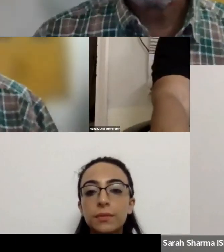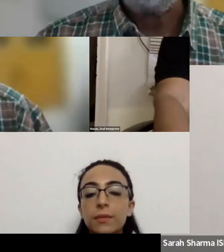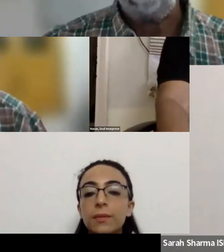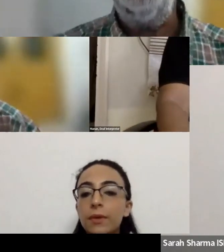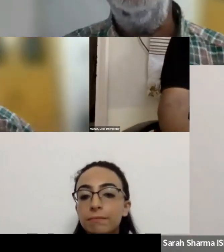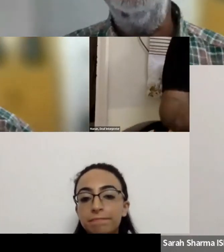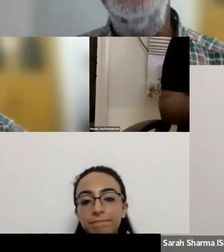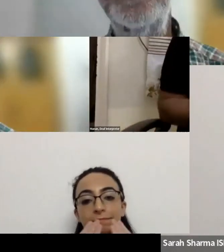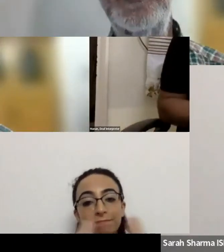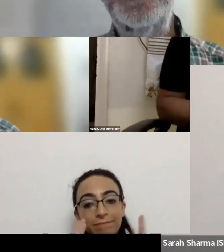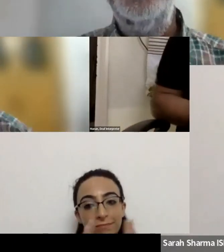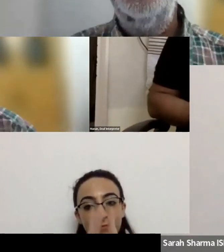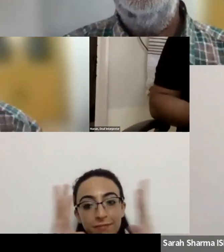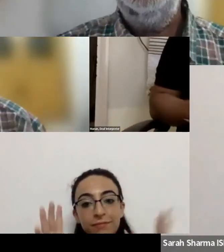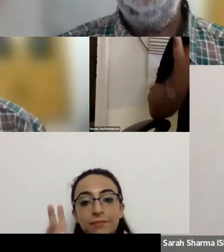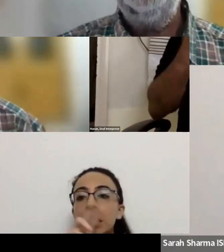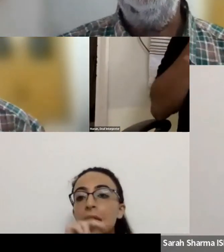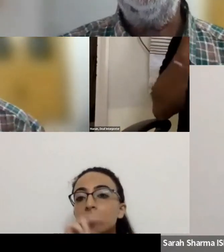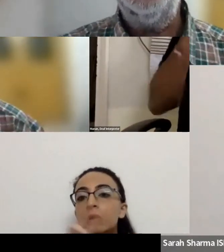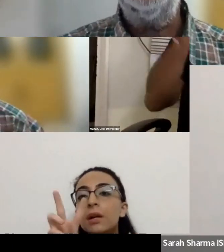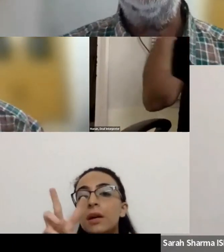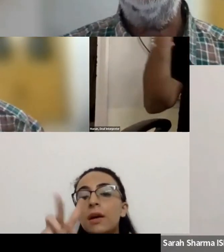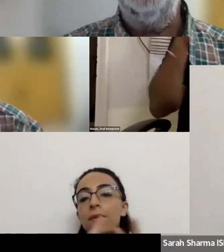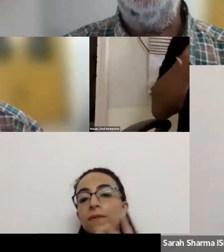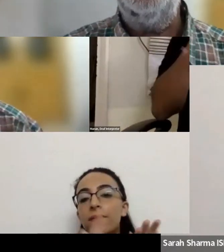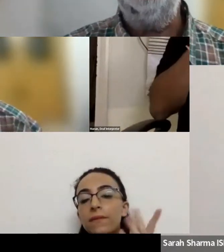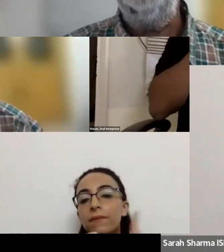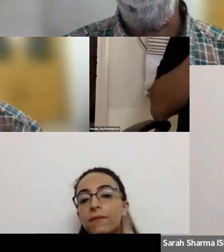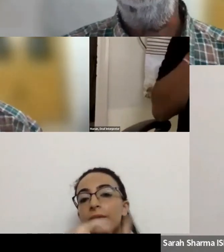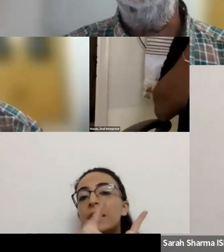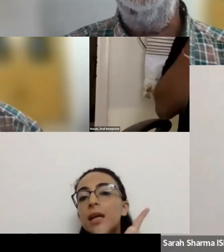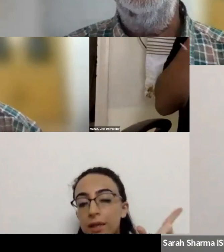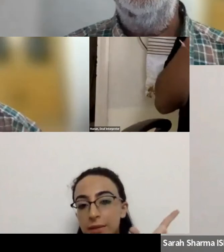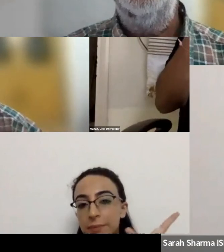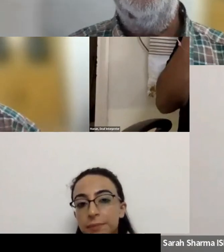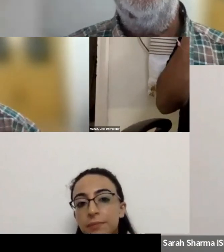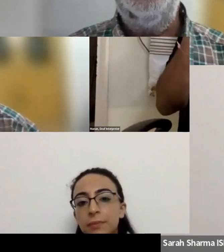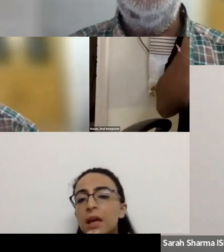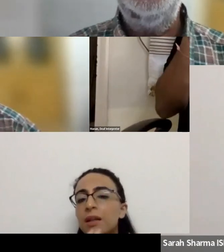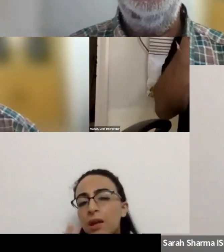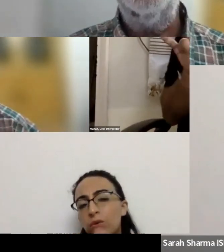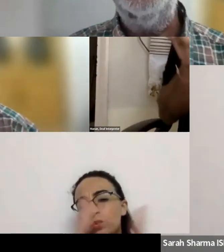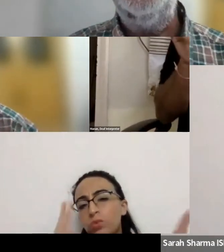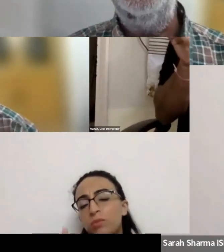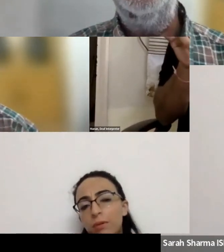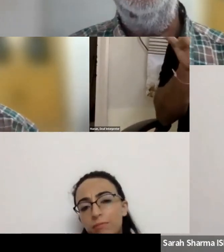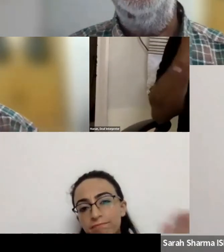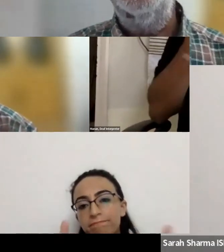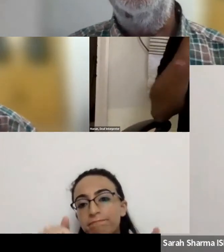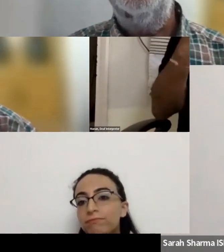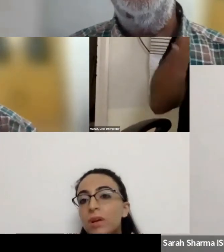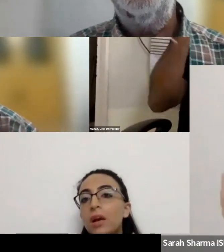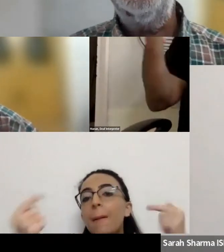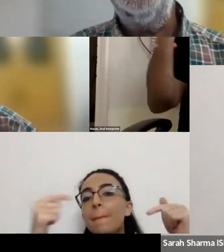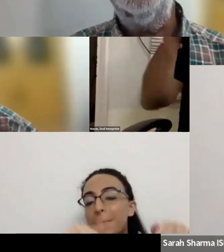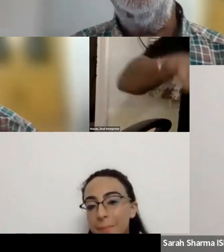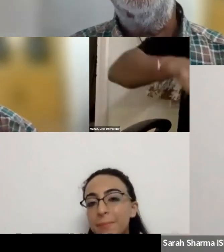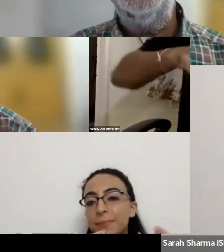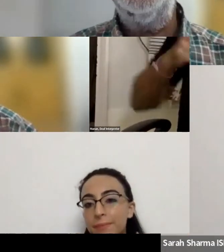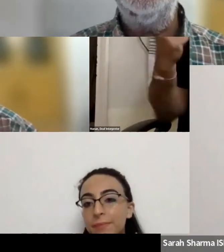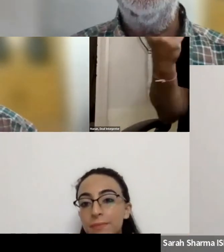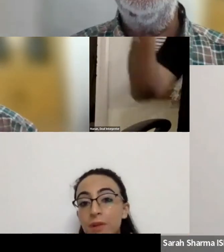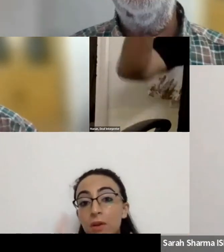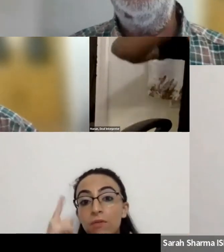of the day to everyone. A huge thanks to all of you for being here today to